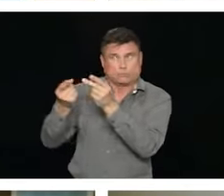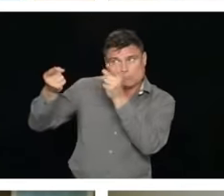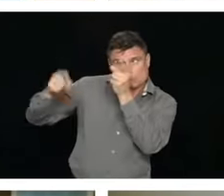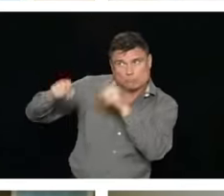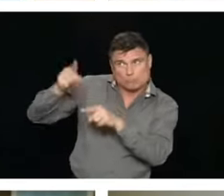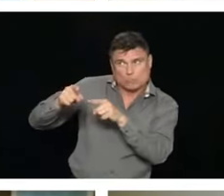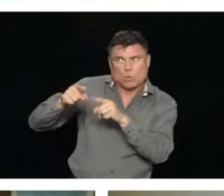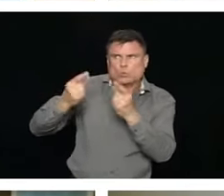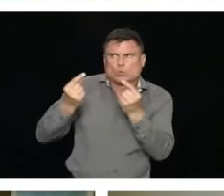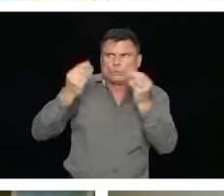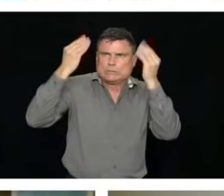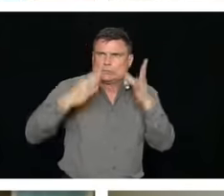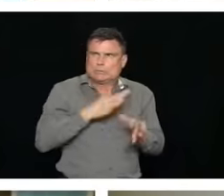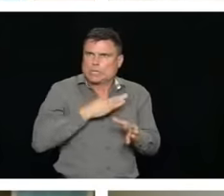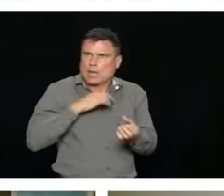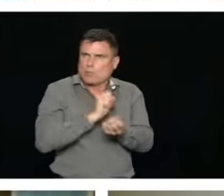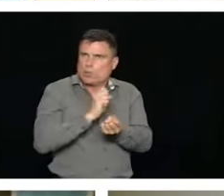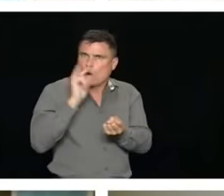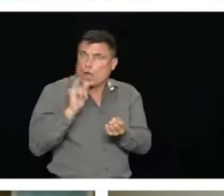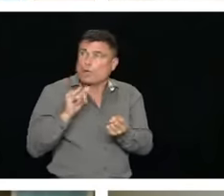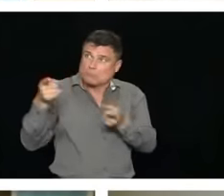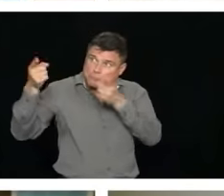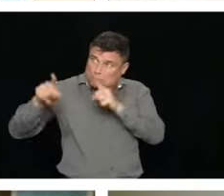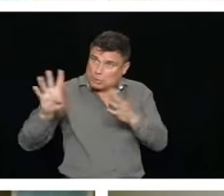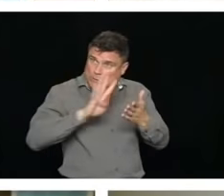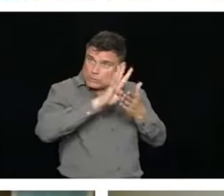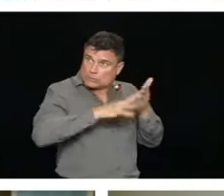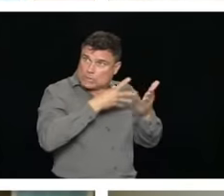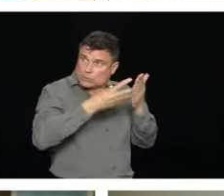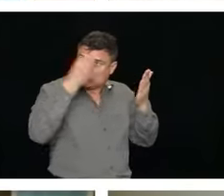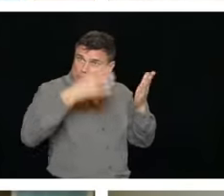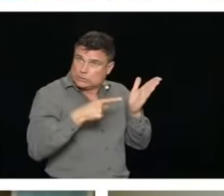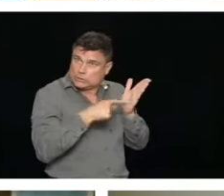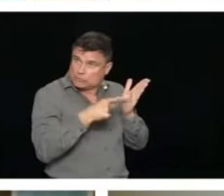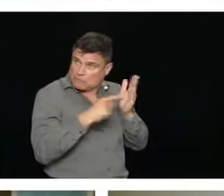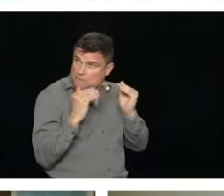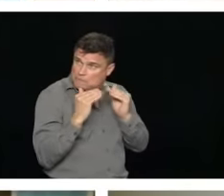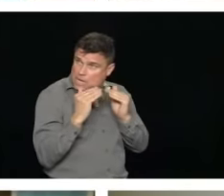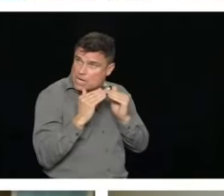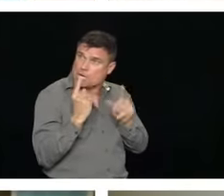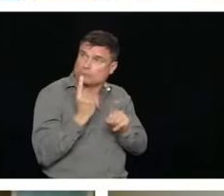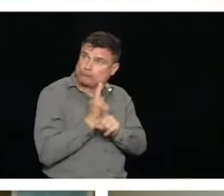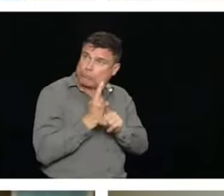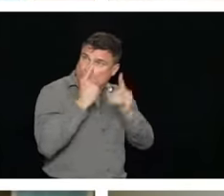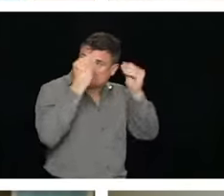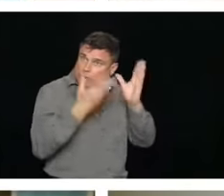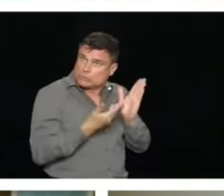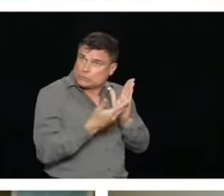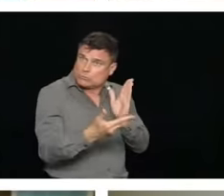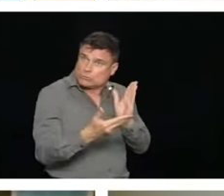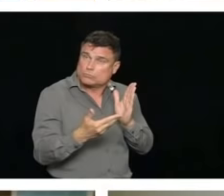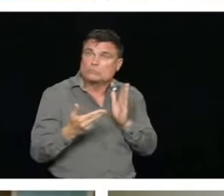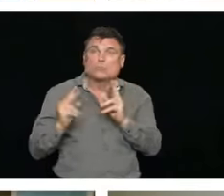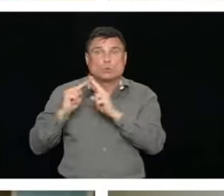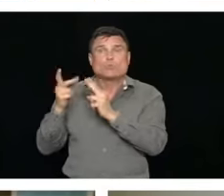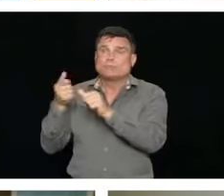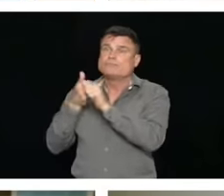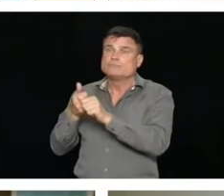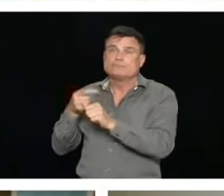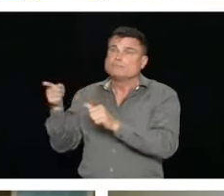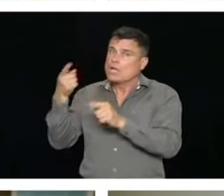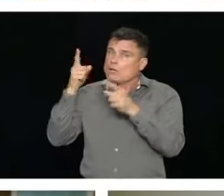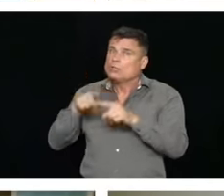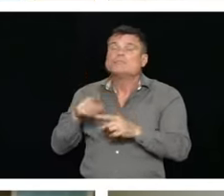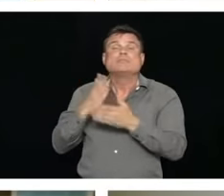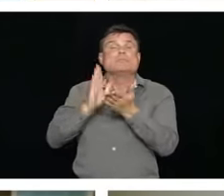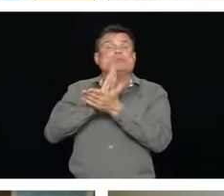in schools. You mentioned we have 1,900 schools in BC, some very big, some very small, some rural and remote districts and those sorts of things. That's why